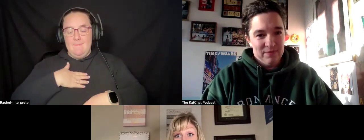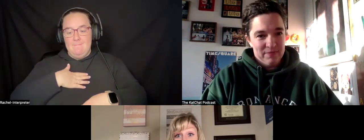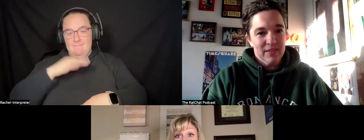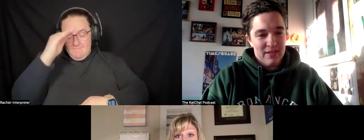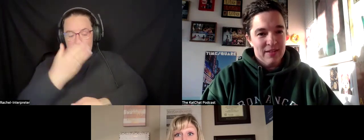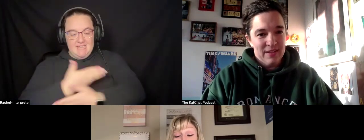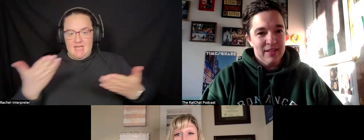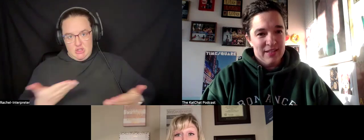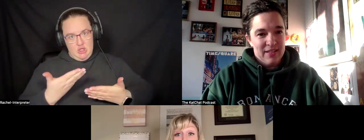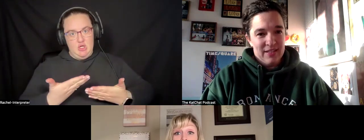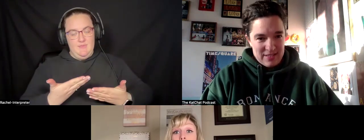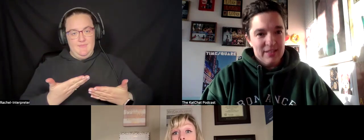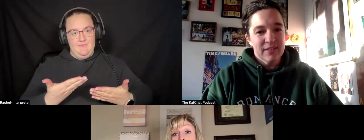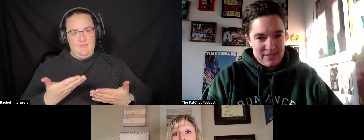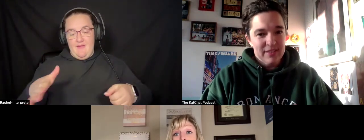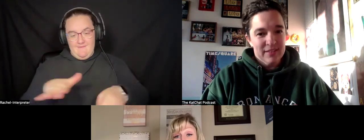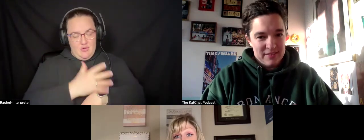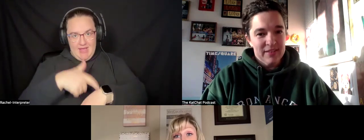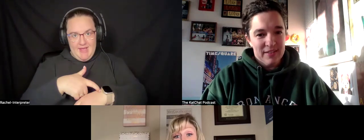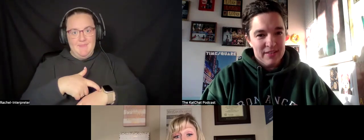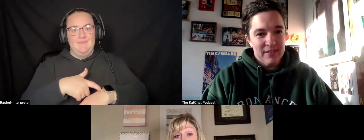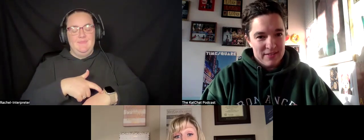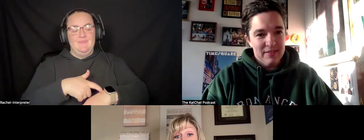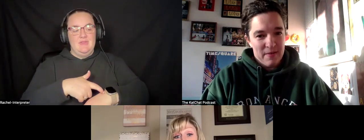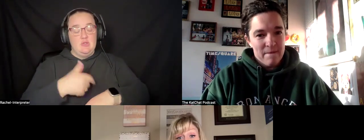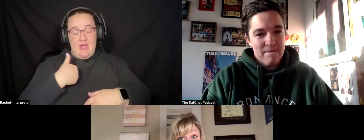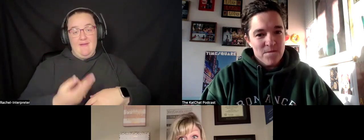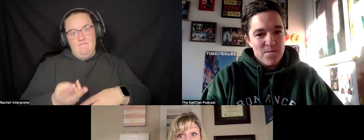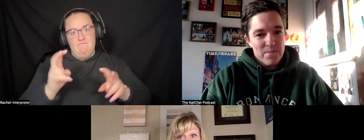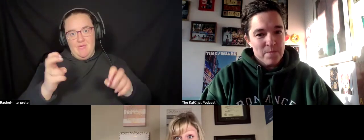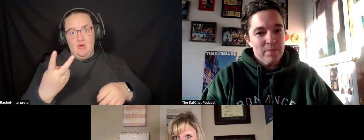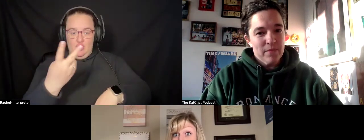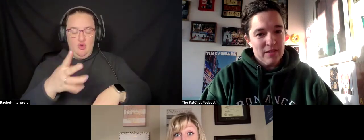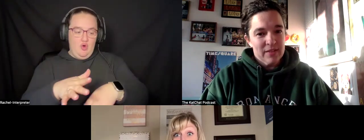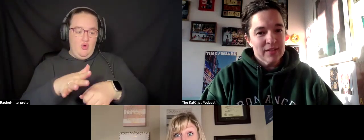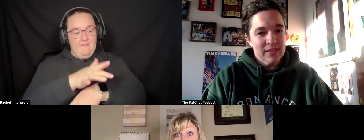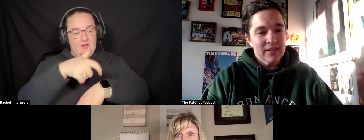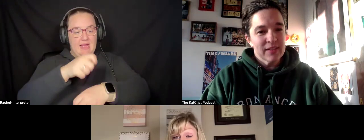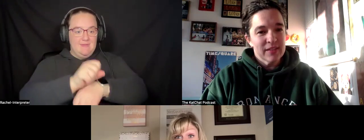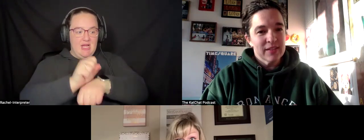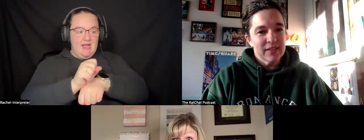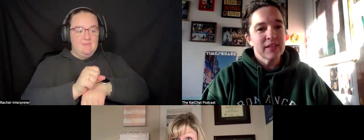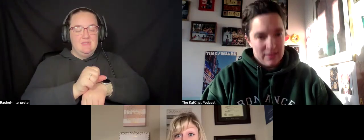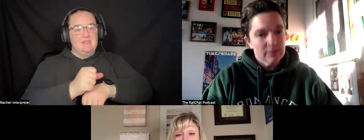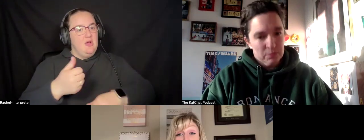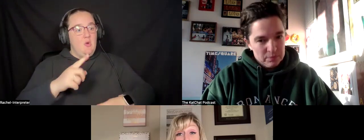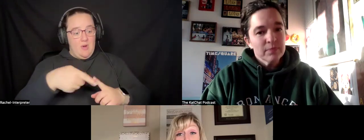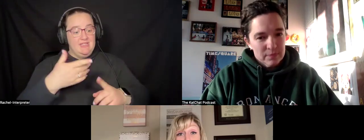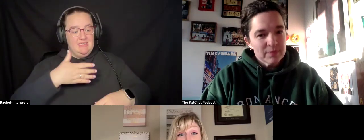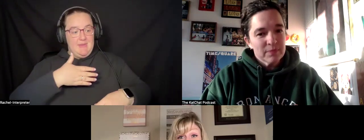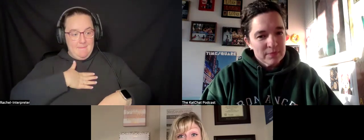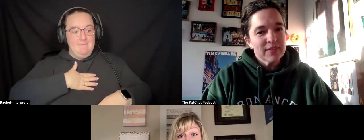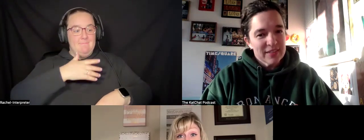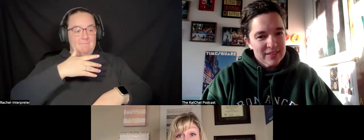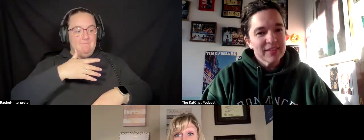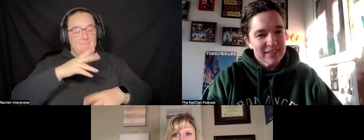daycare, so I'm doing like two full-time jobs. And so when it like that's my season, like he takes time off of